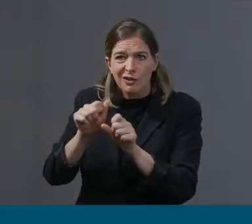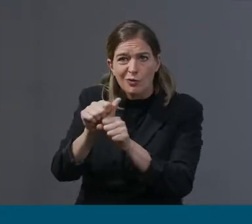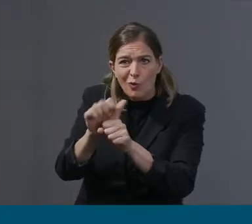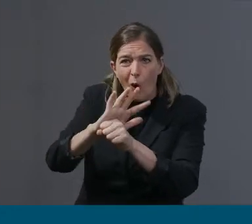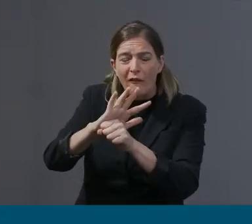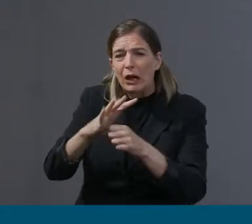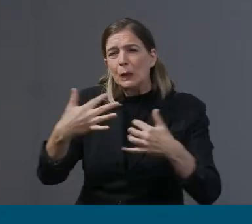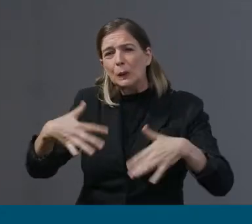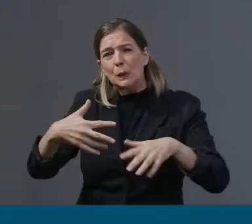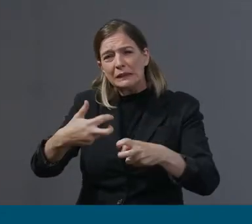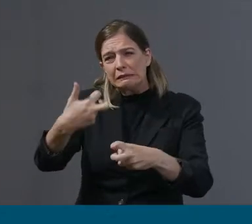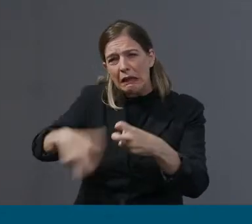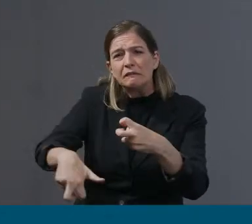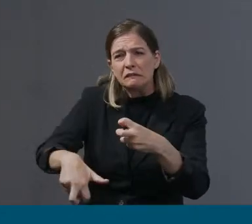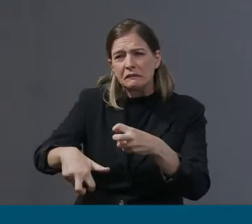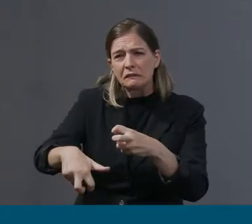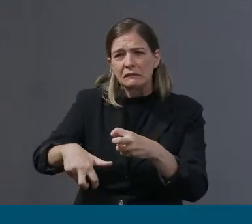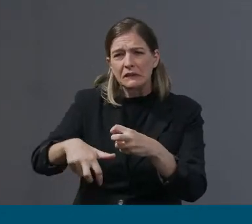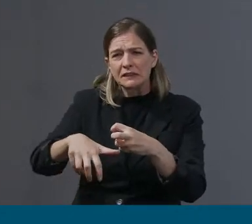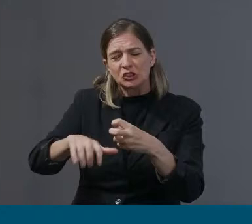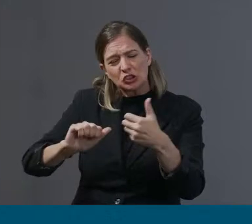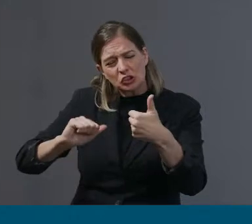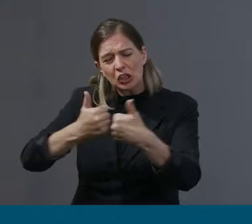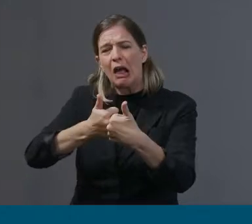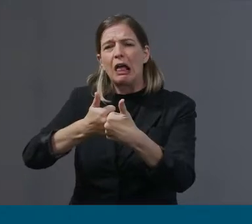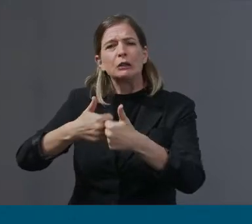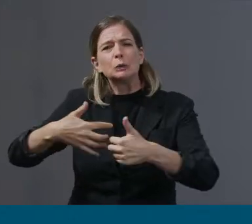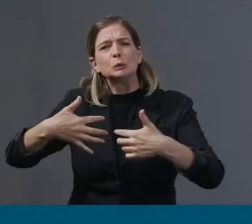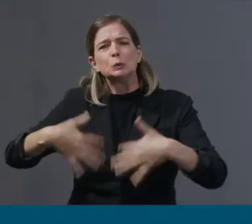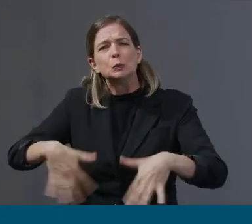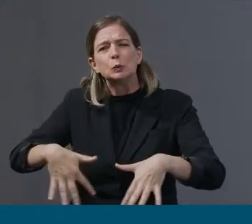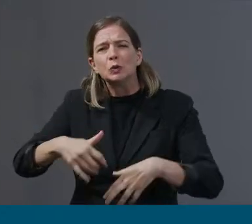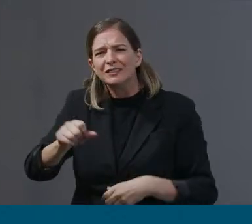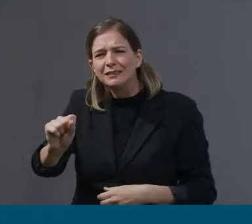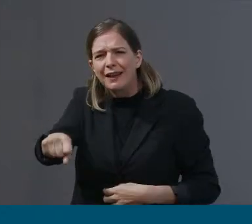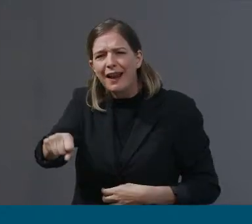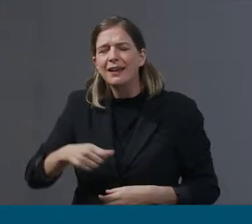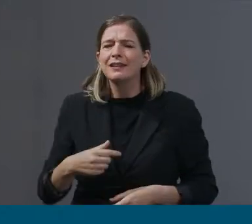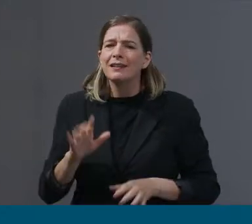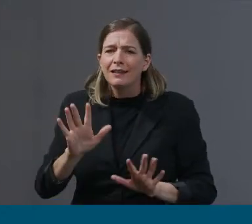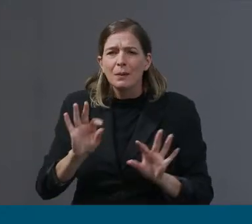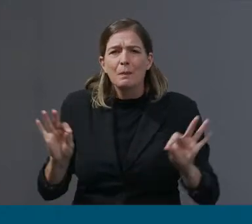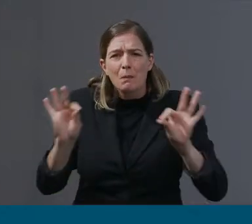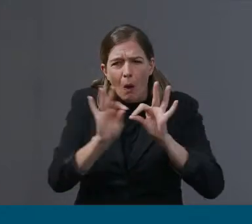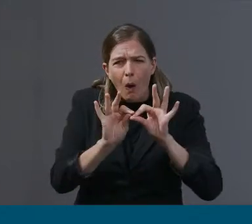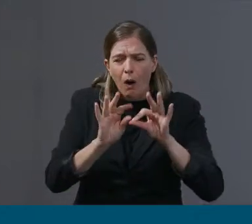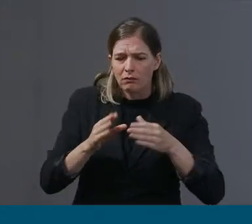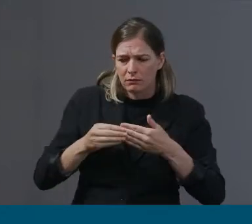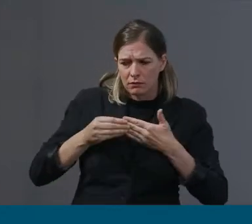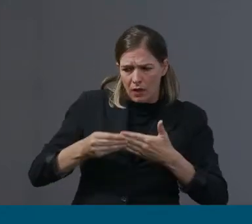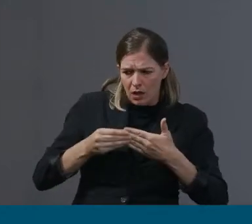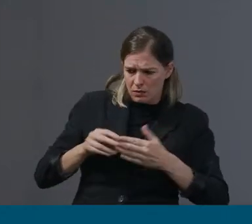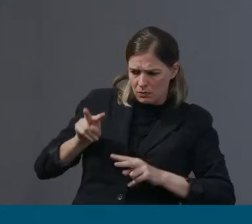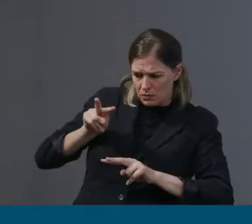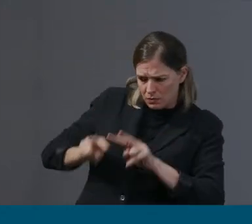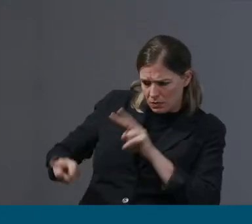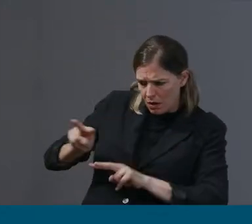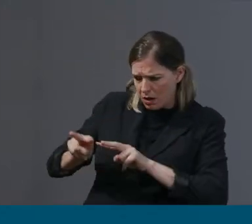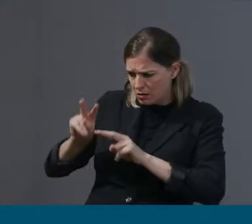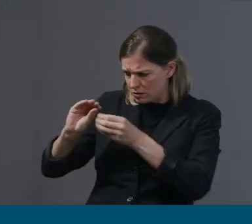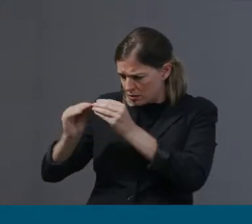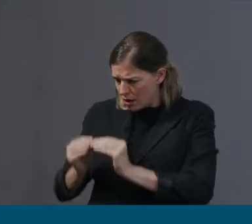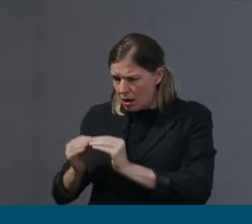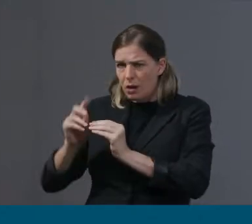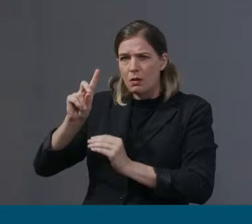tough and challenging at every front. We will be flexible as necessary to address